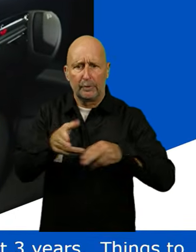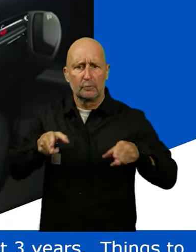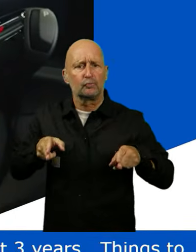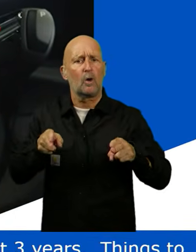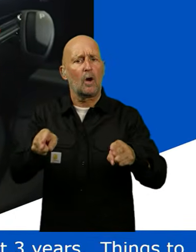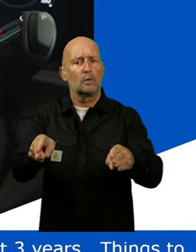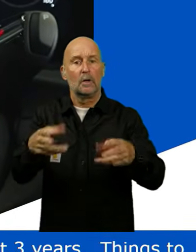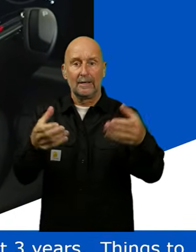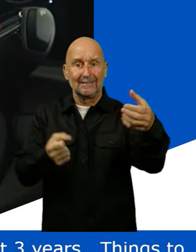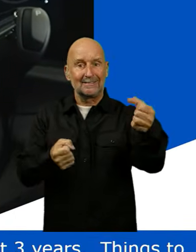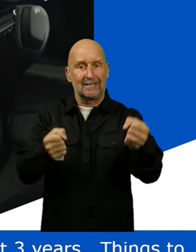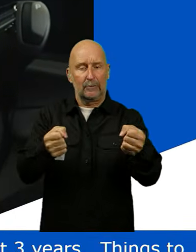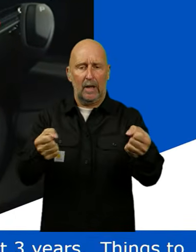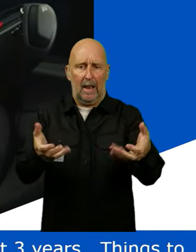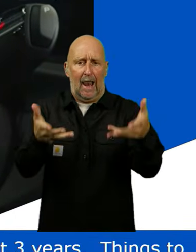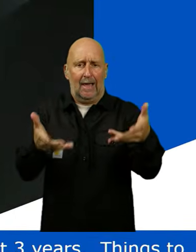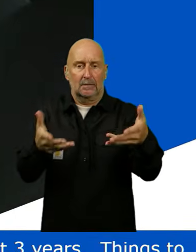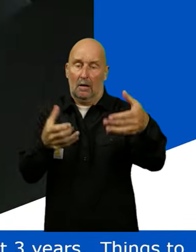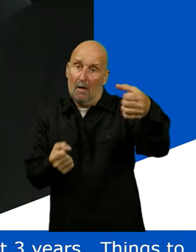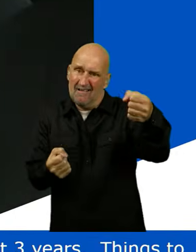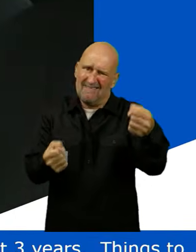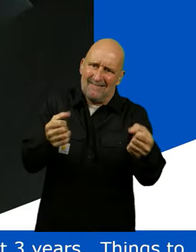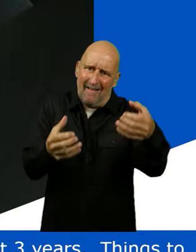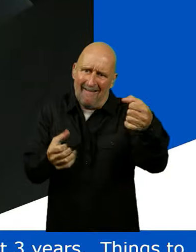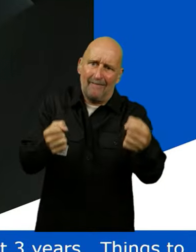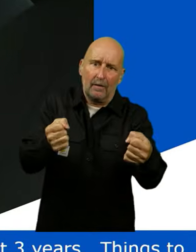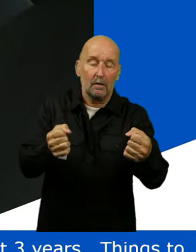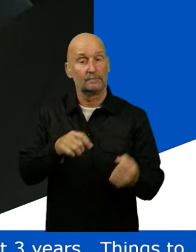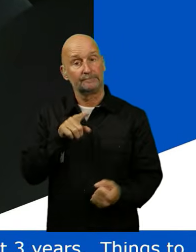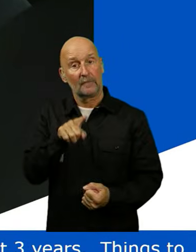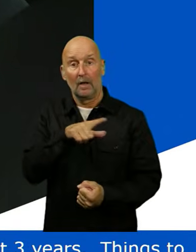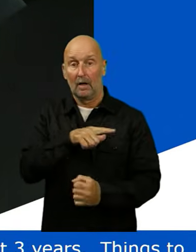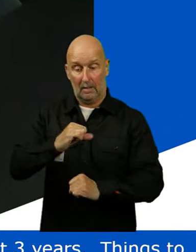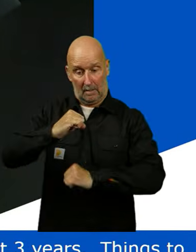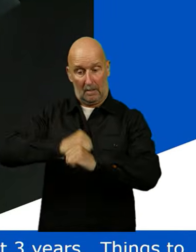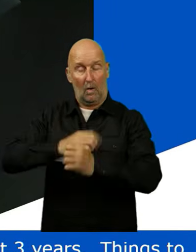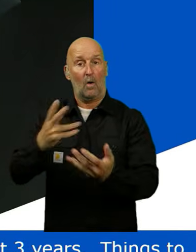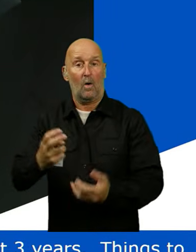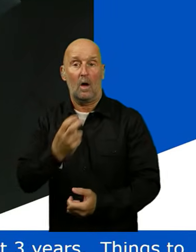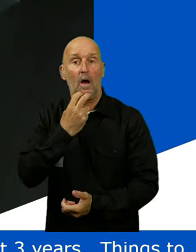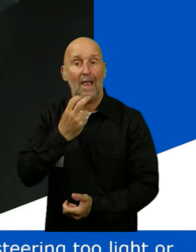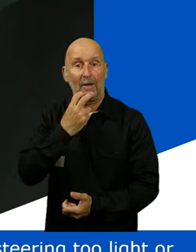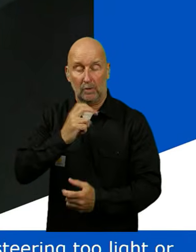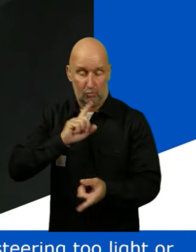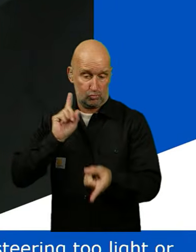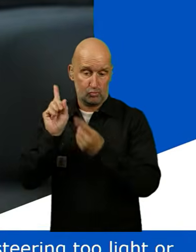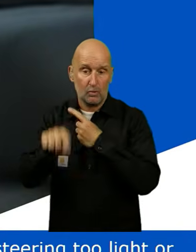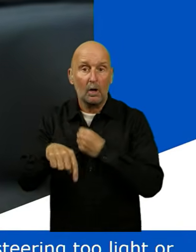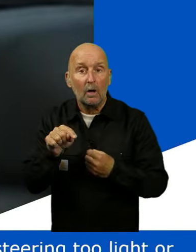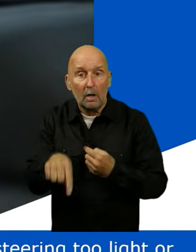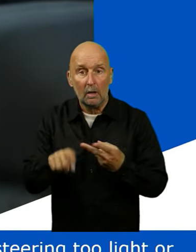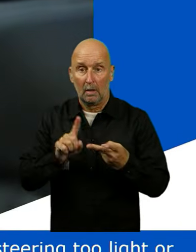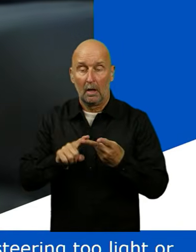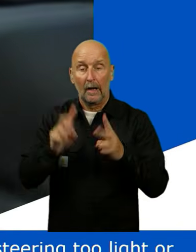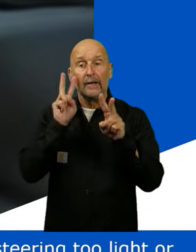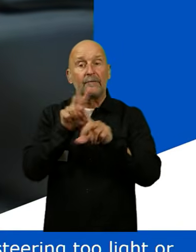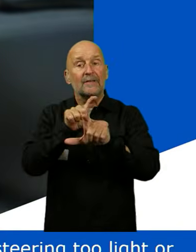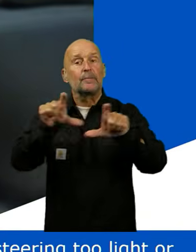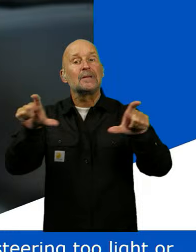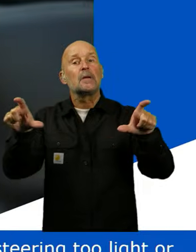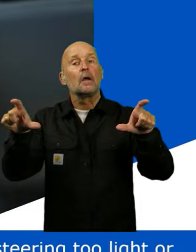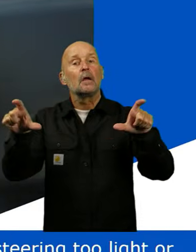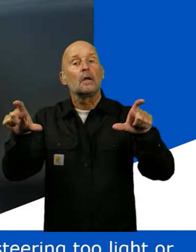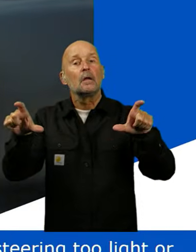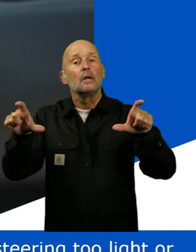Is the steering too light or too heavy? How about the engine response or the electric motor response? Visibility outside, particularly